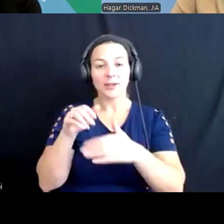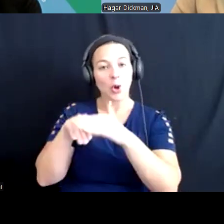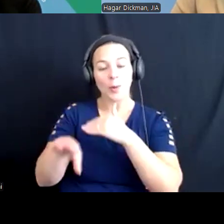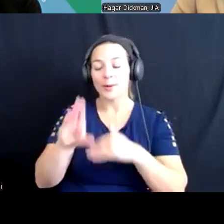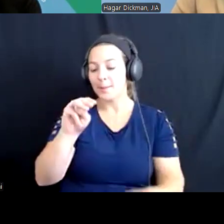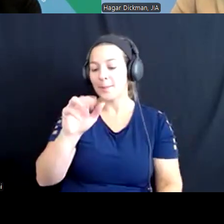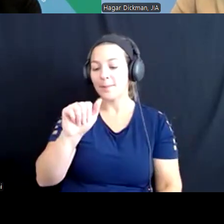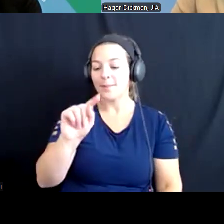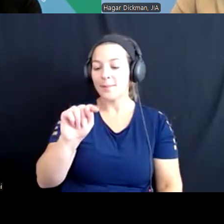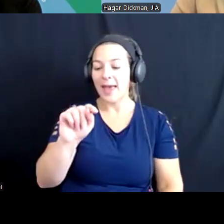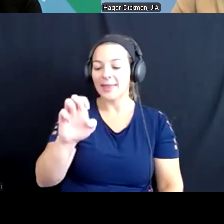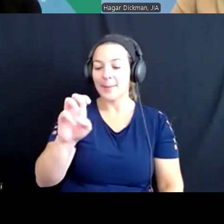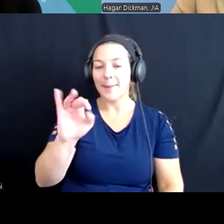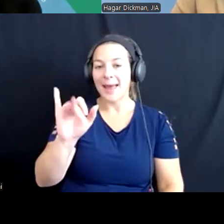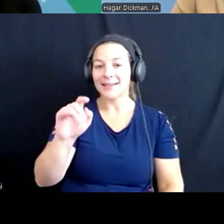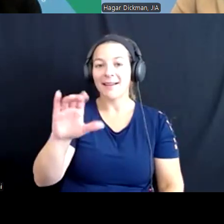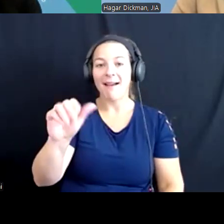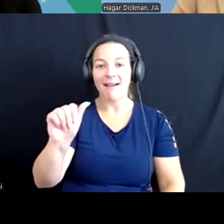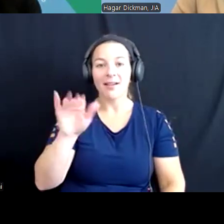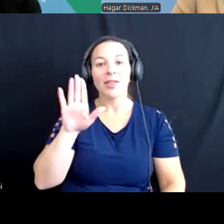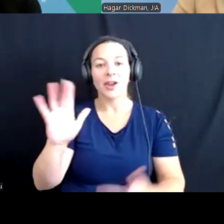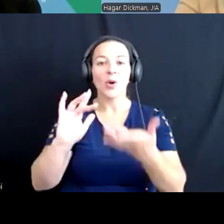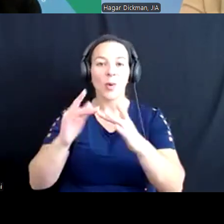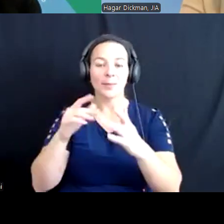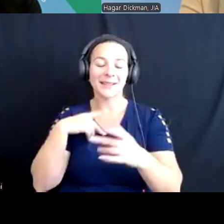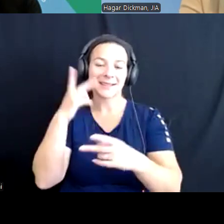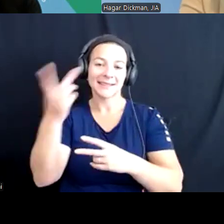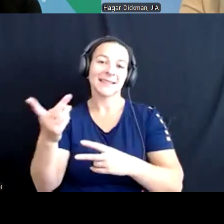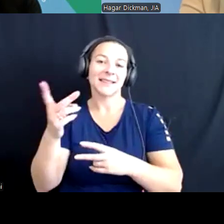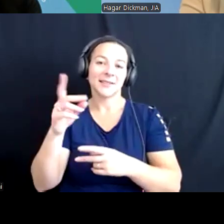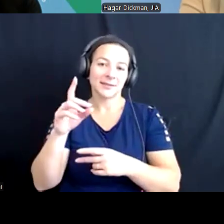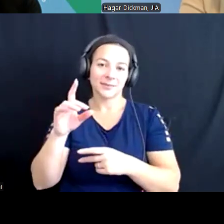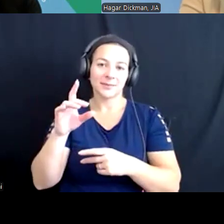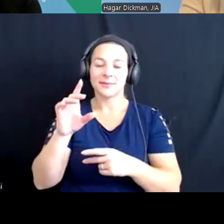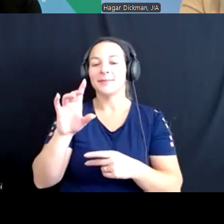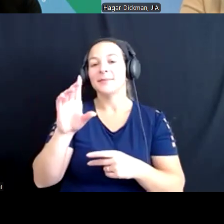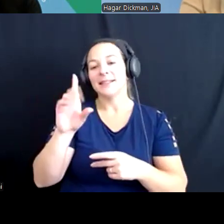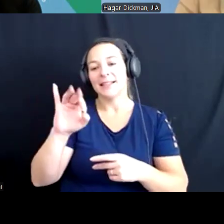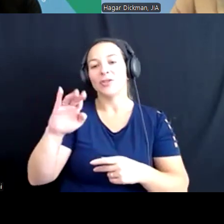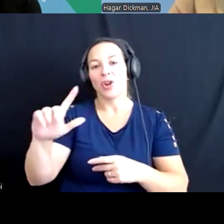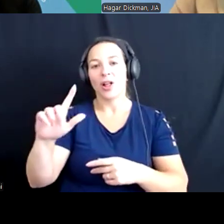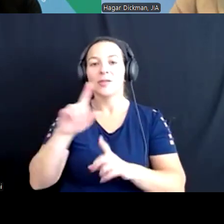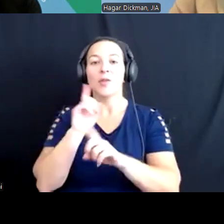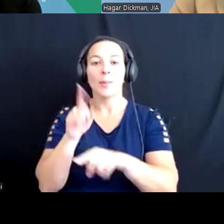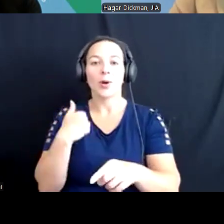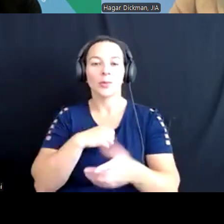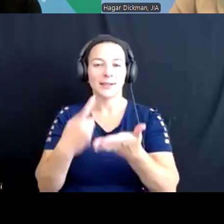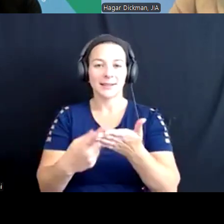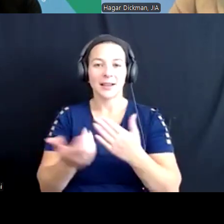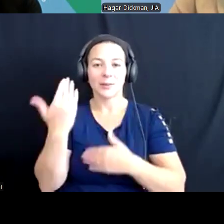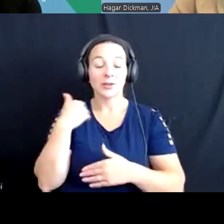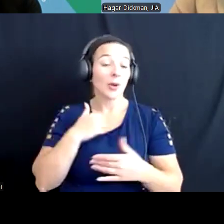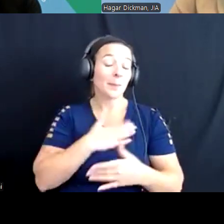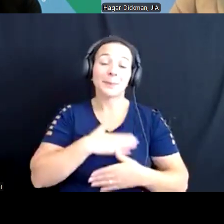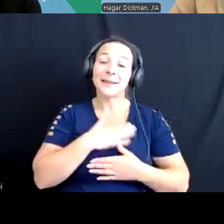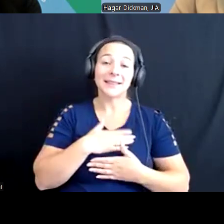Mathematica's webpage and look at the digital report that was reviewed earlier. So please utilize the